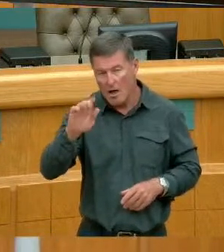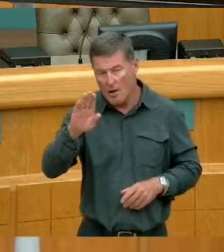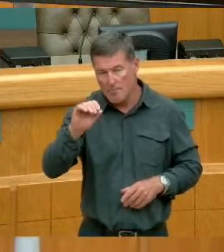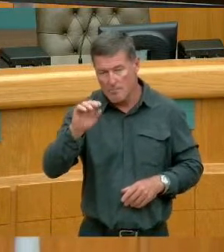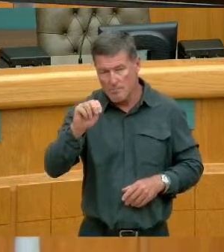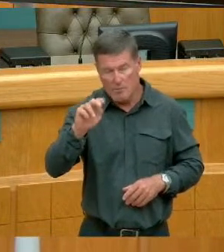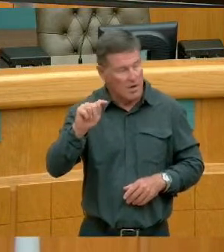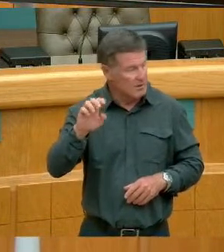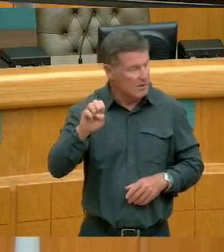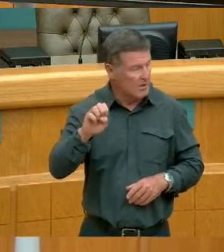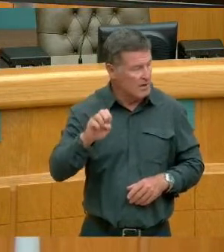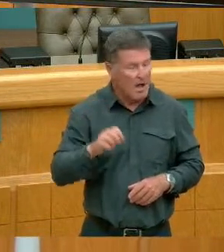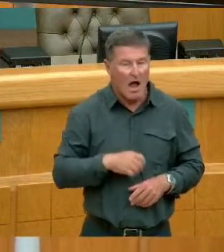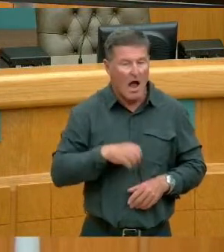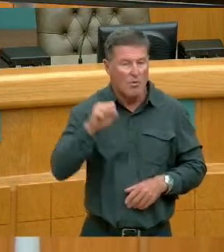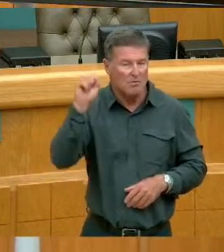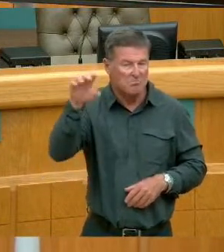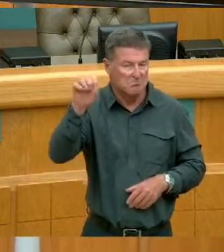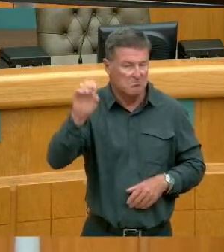Let me just get those read off for you